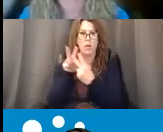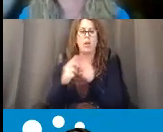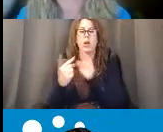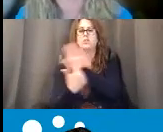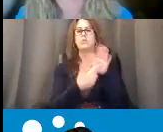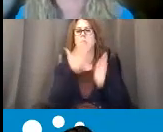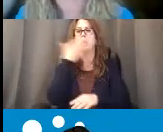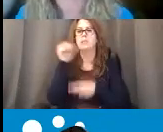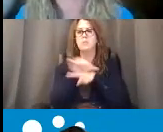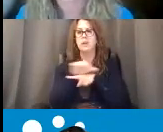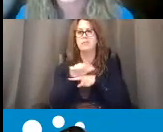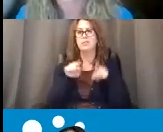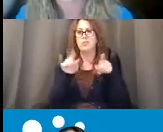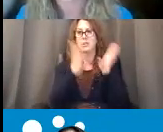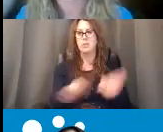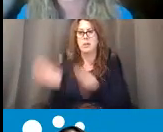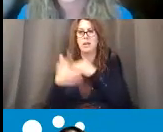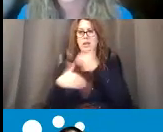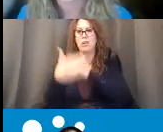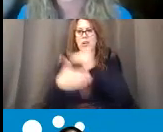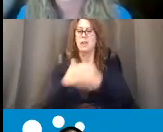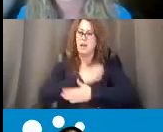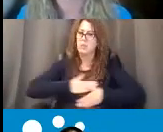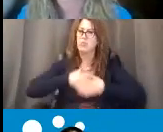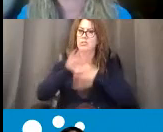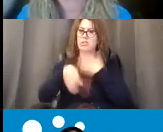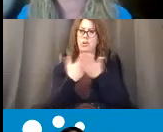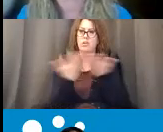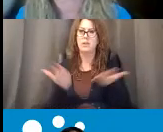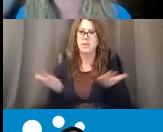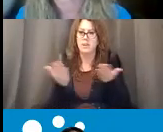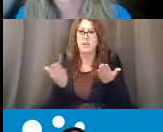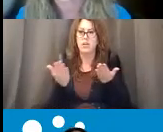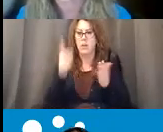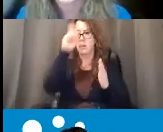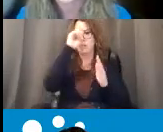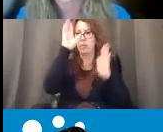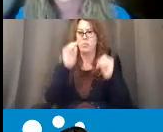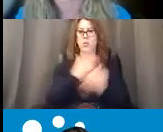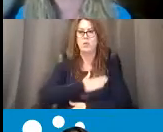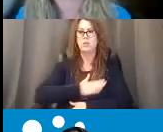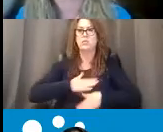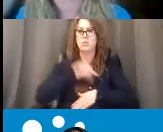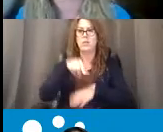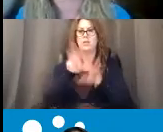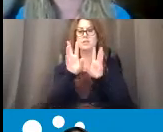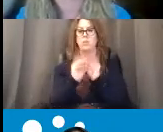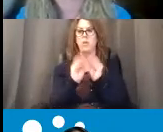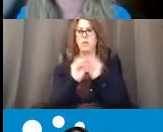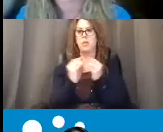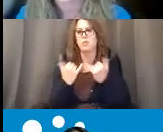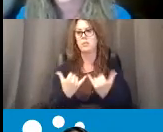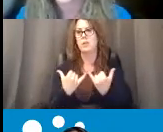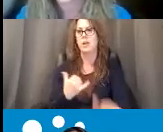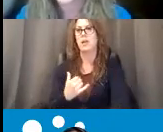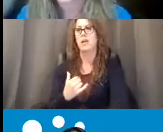process. And I just appreciate all of you for being here and hope that you enjoy the webinar today. It's focused on